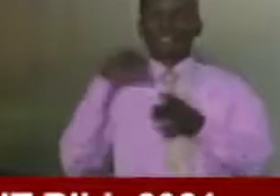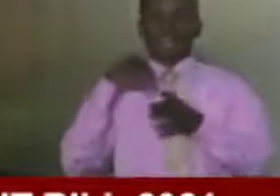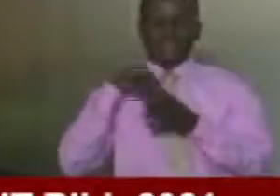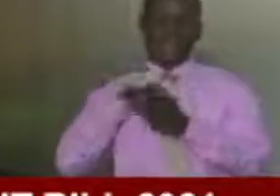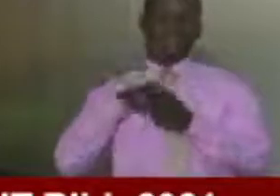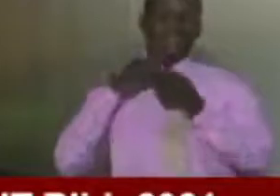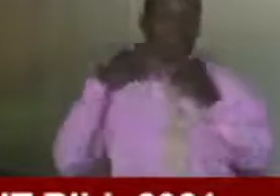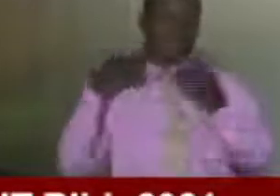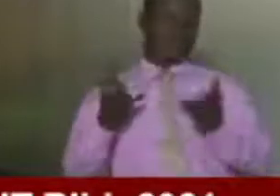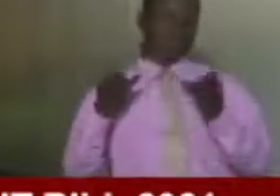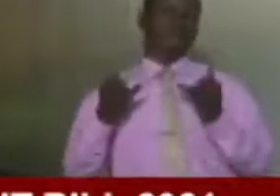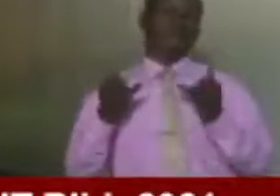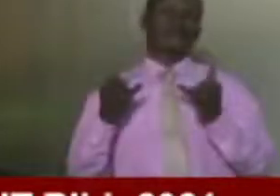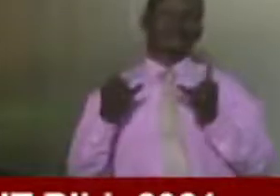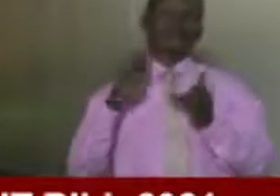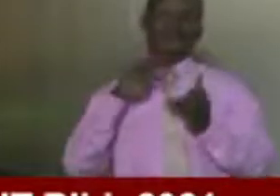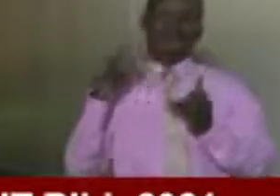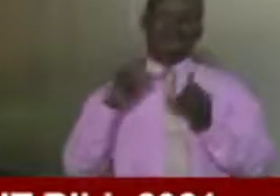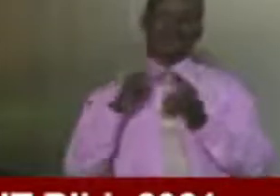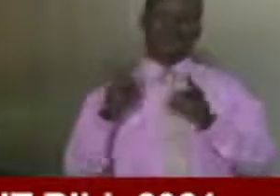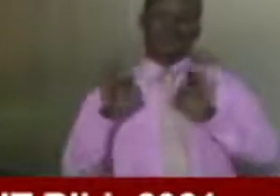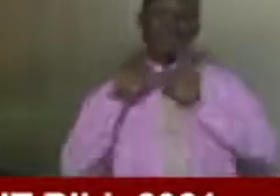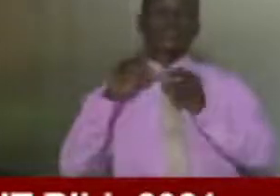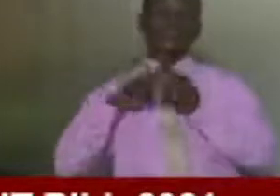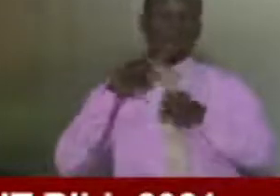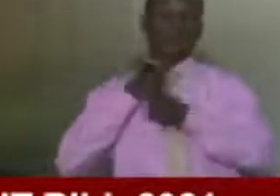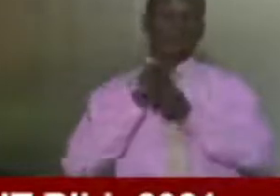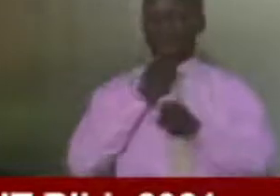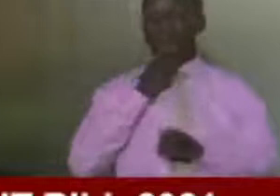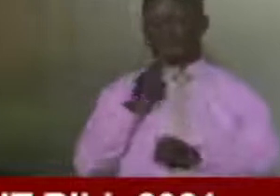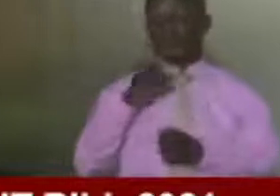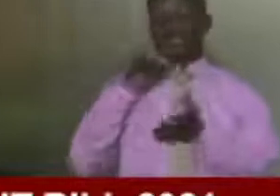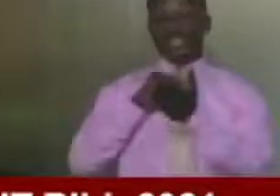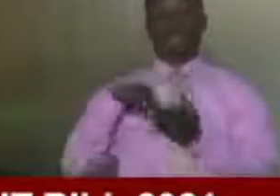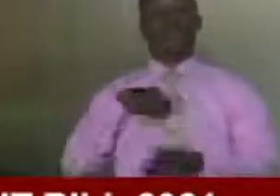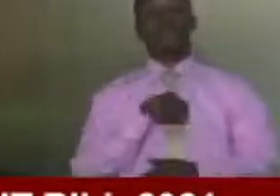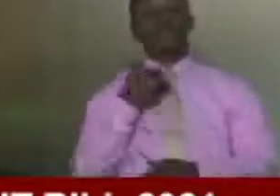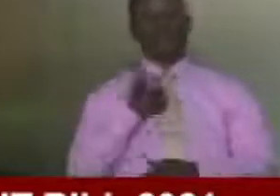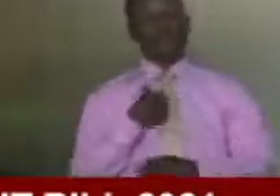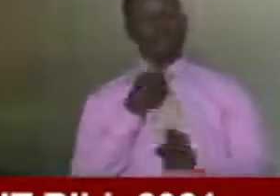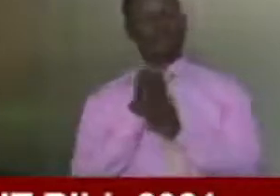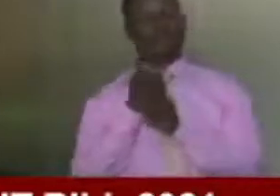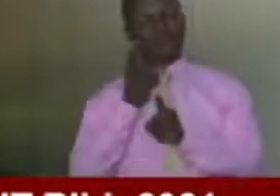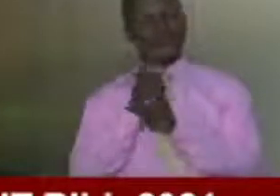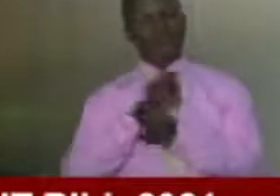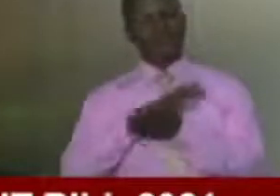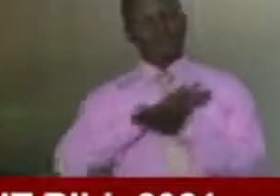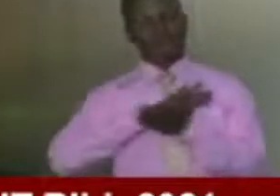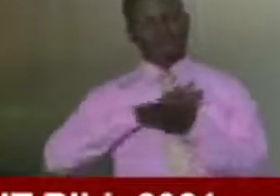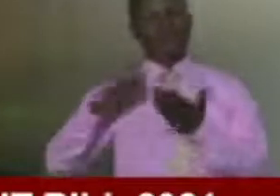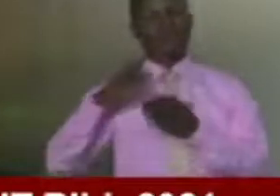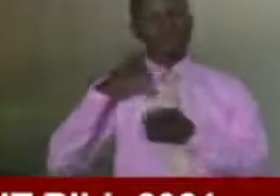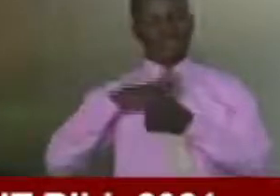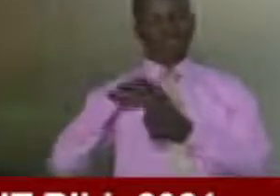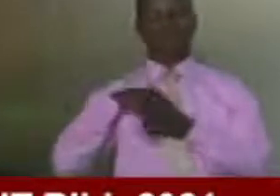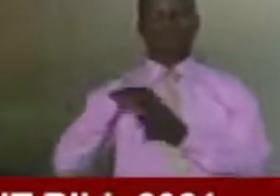real desire to ensure that we have credible elections in